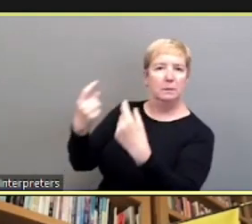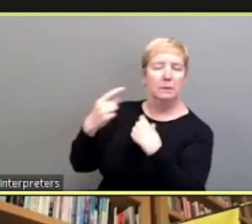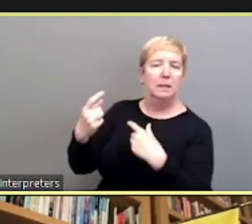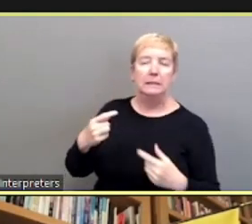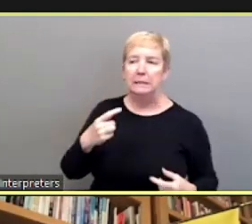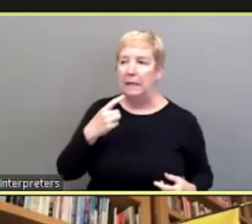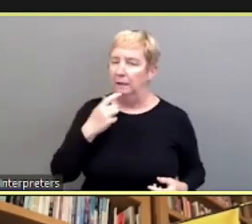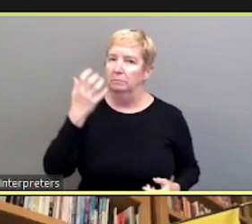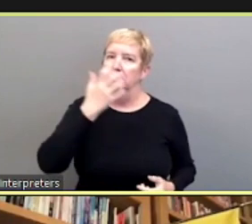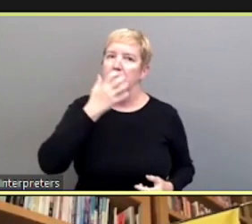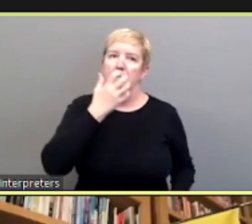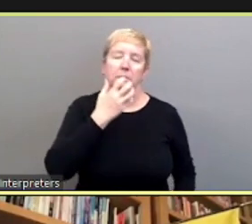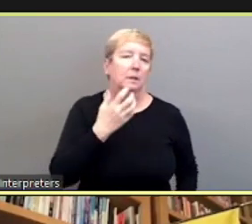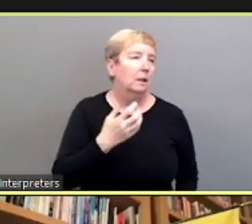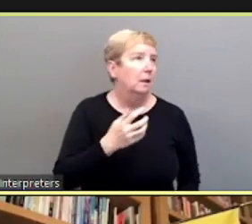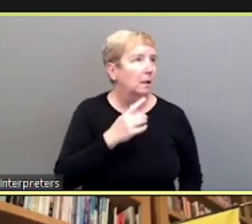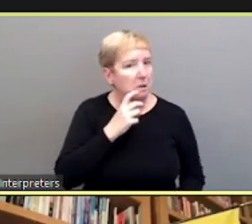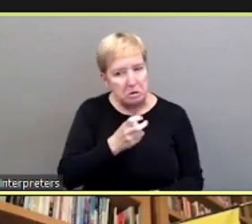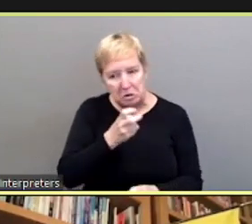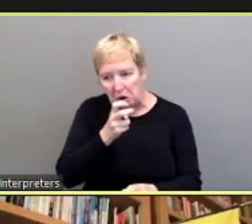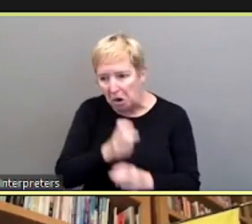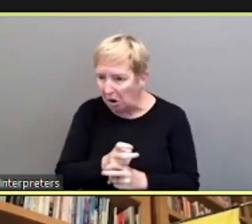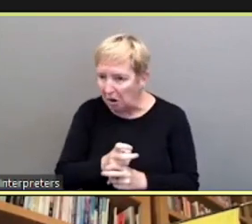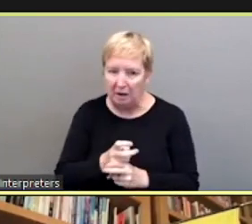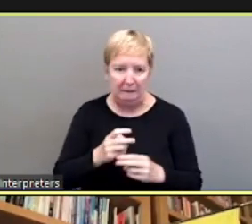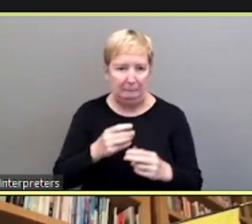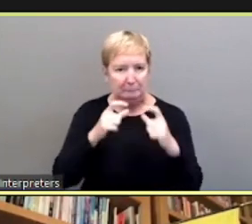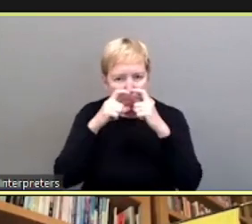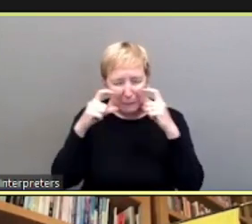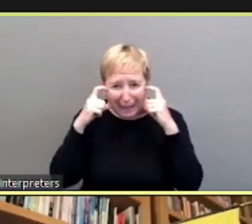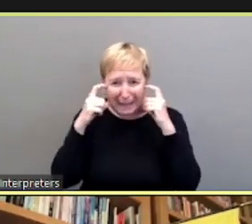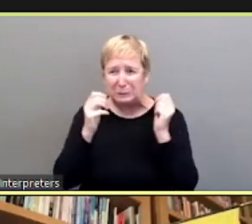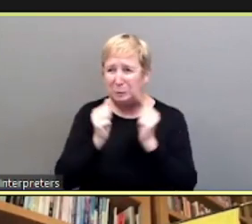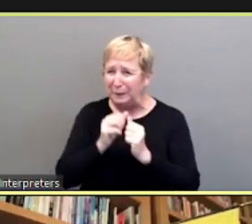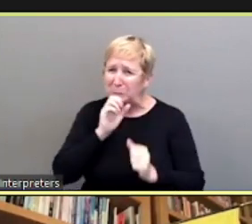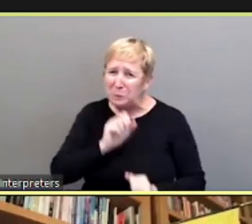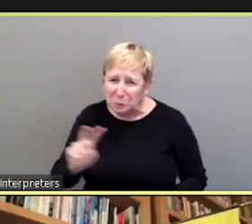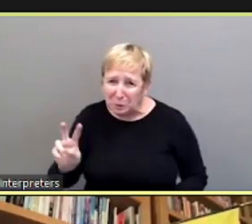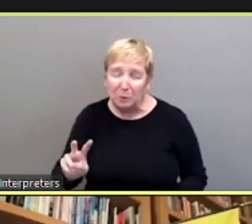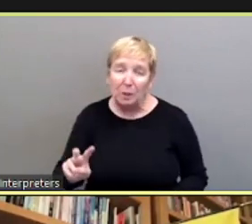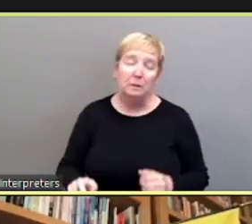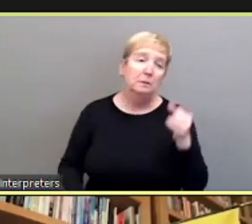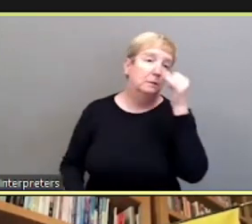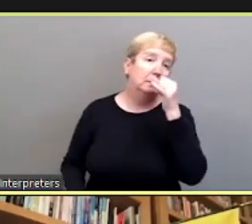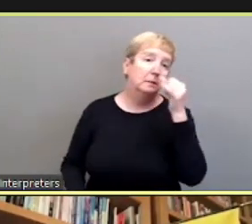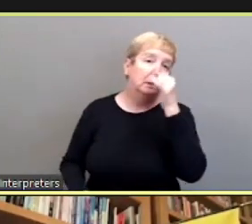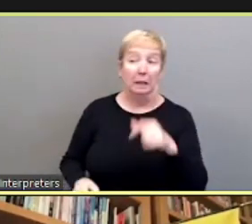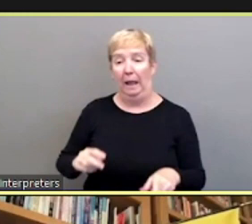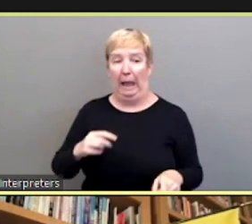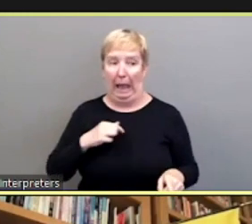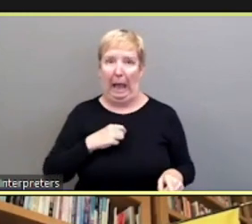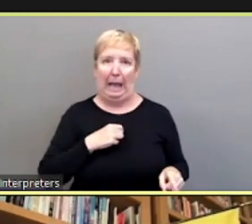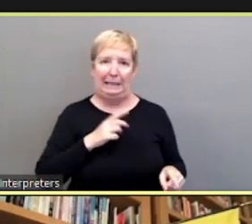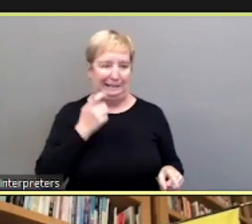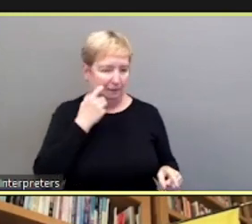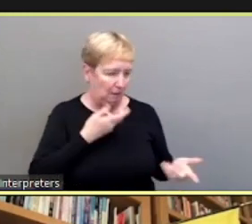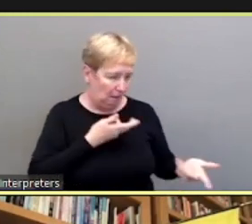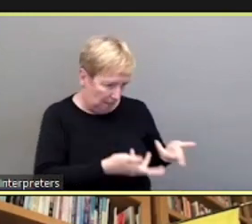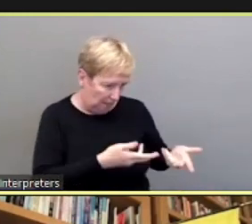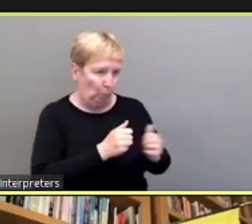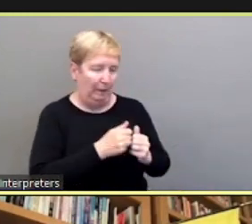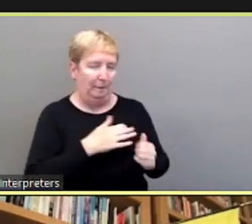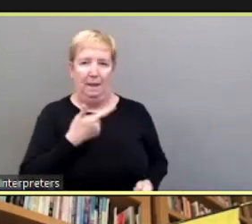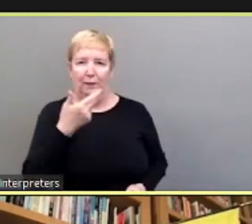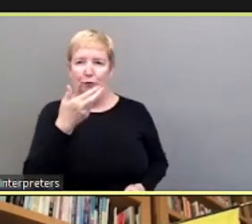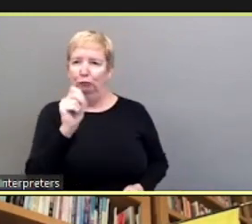of keeping a mask on a 2-year-old. I've spent some time with my 2-year-old grandson recently, trying